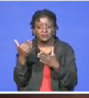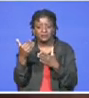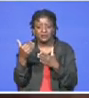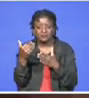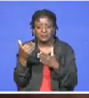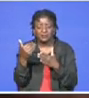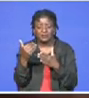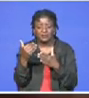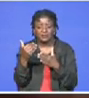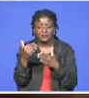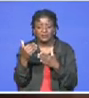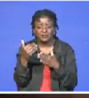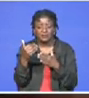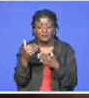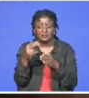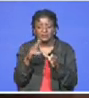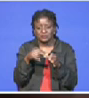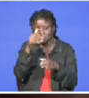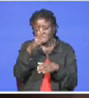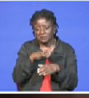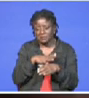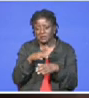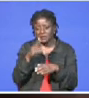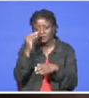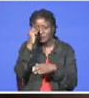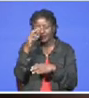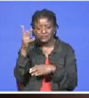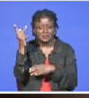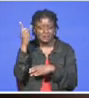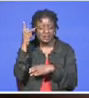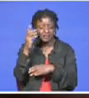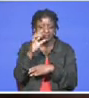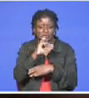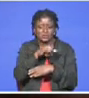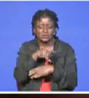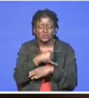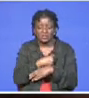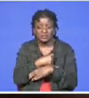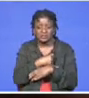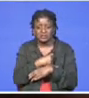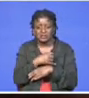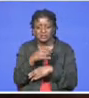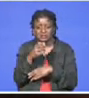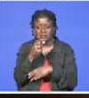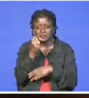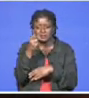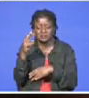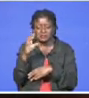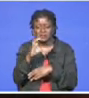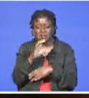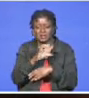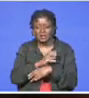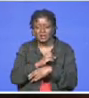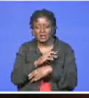also Ambassador Mr. Kelsey Johnson, came back as executive chairman, Mr. Carter came along because he